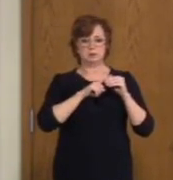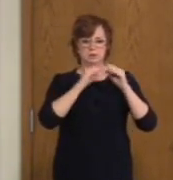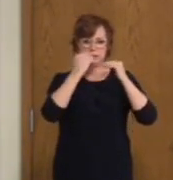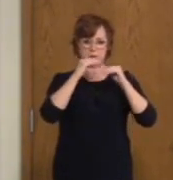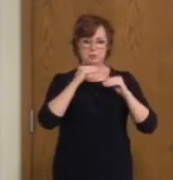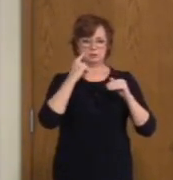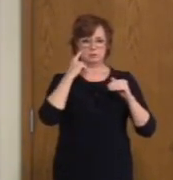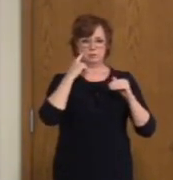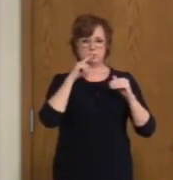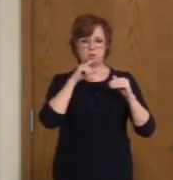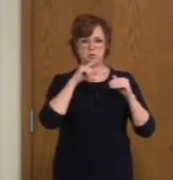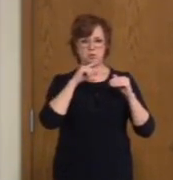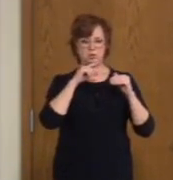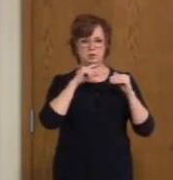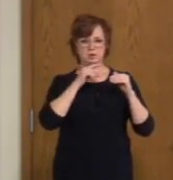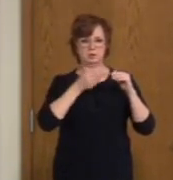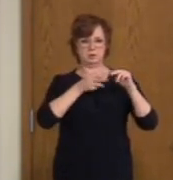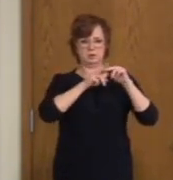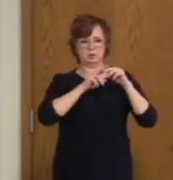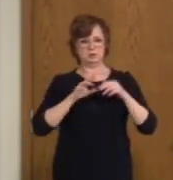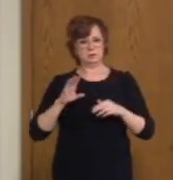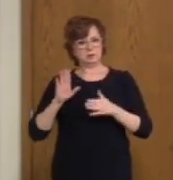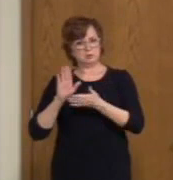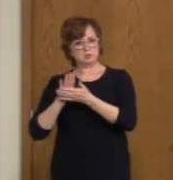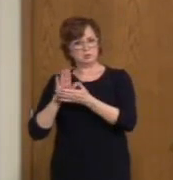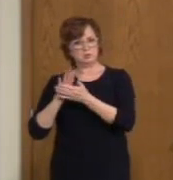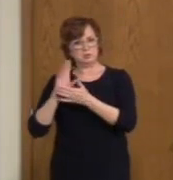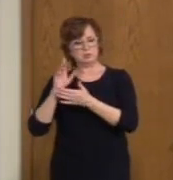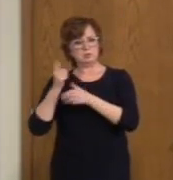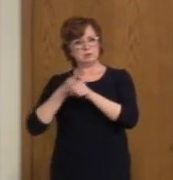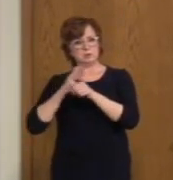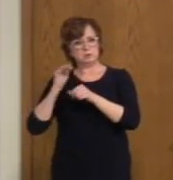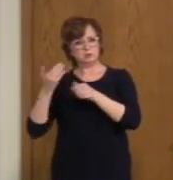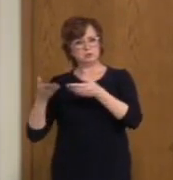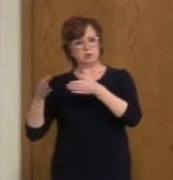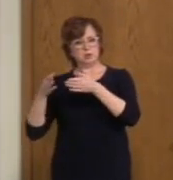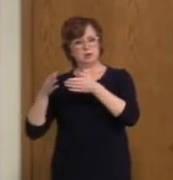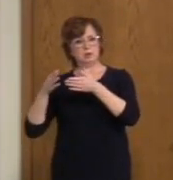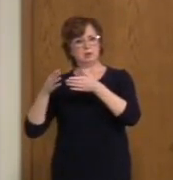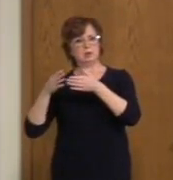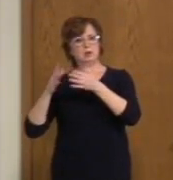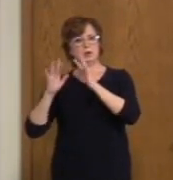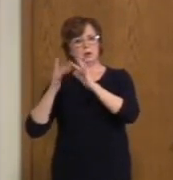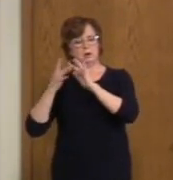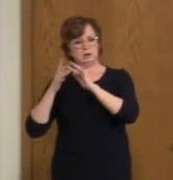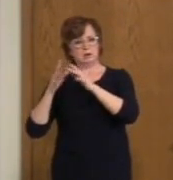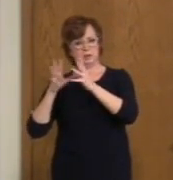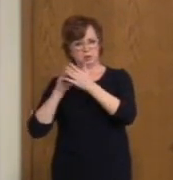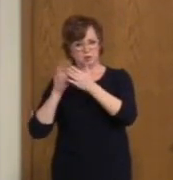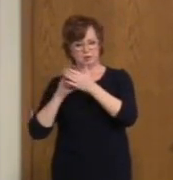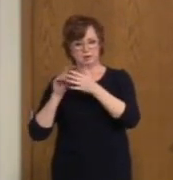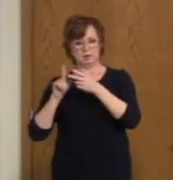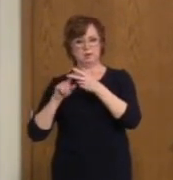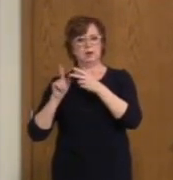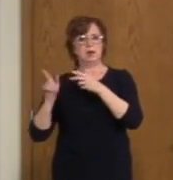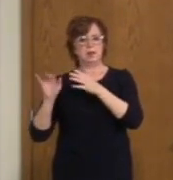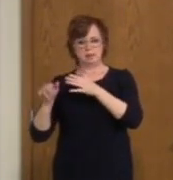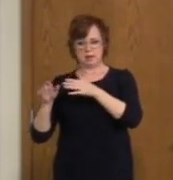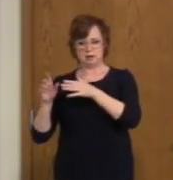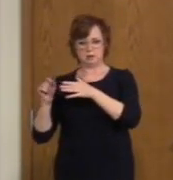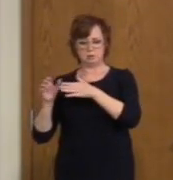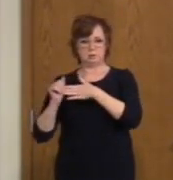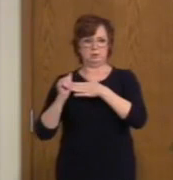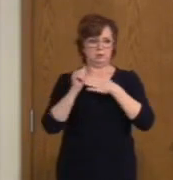not act before then? Schools in Moose Jaw have gone to online learning. That's what precipitated Regina to go into